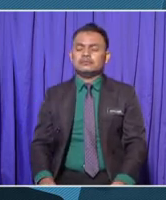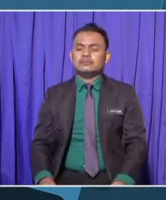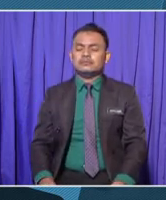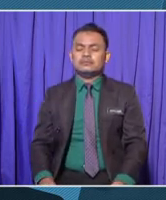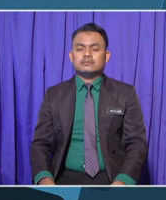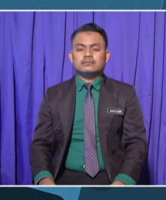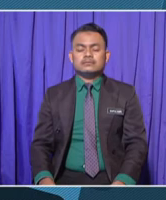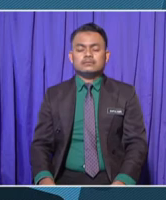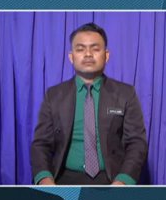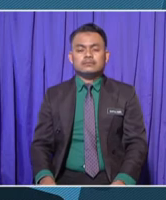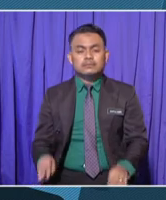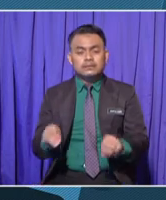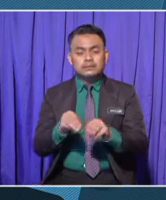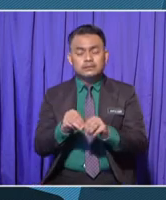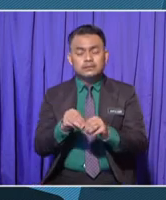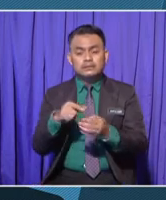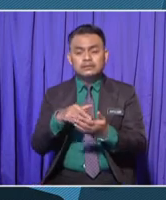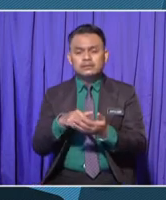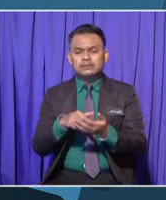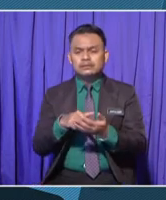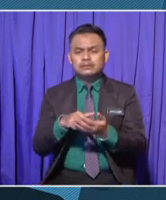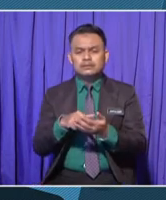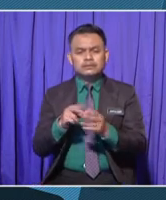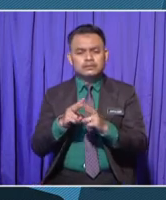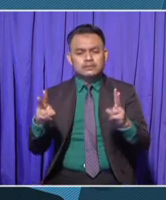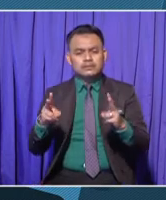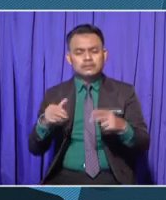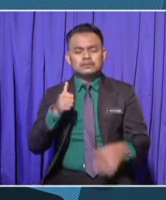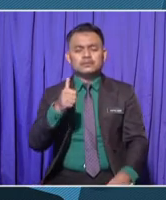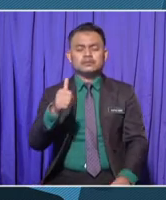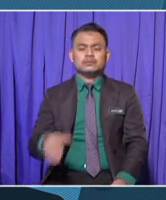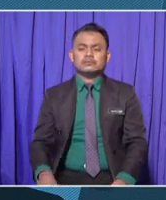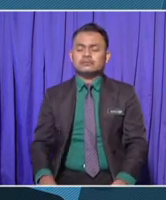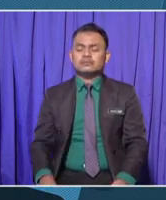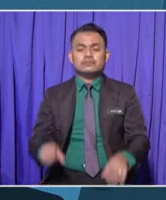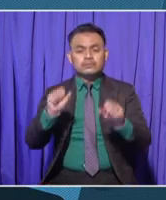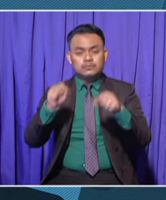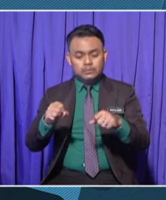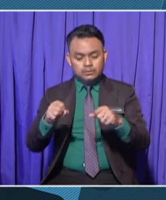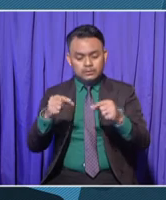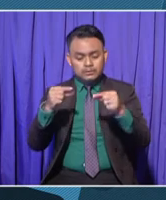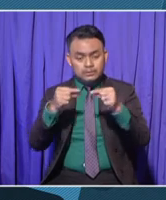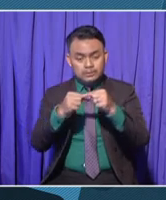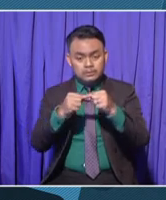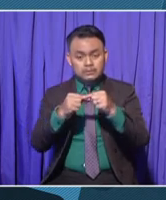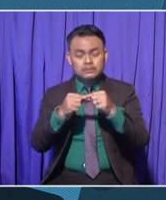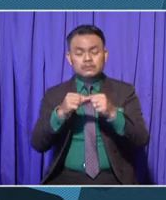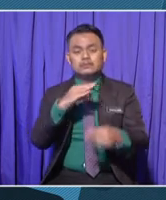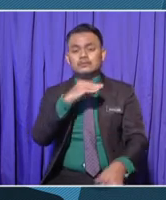These magnets are really great. It can stick and it's strong.